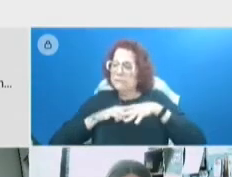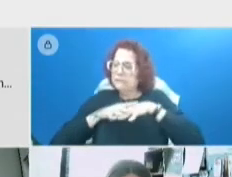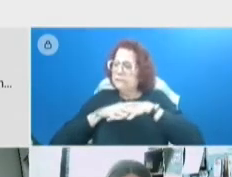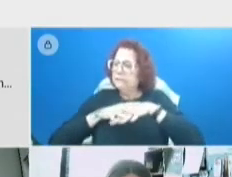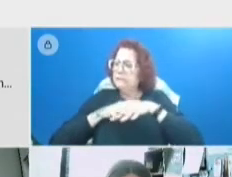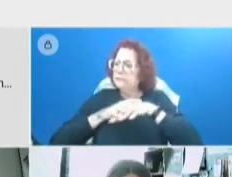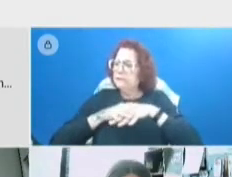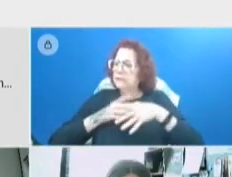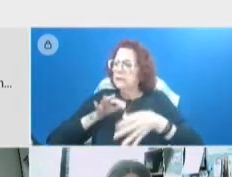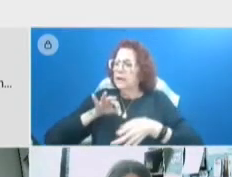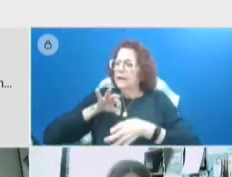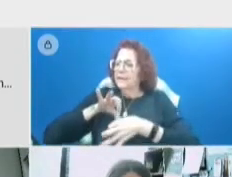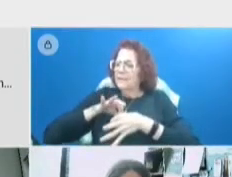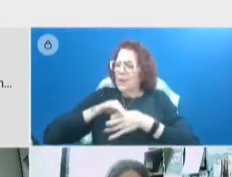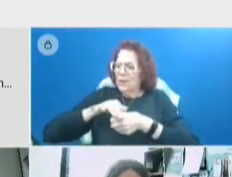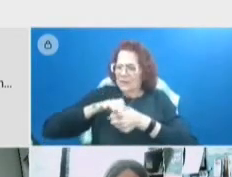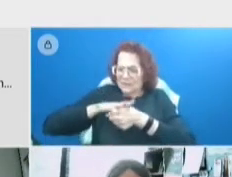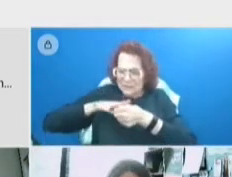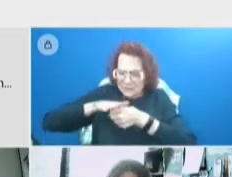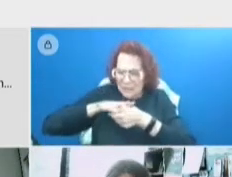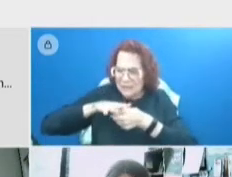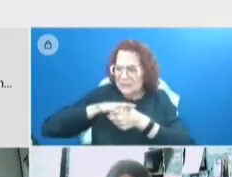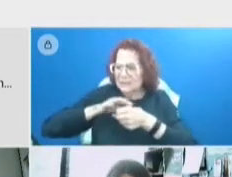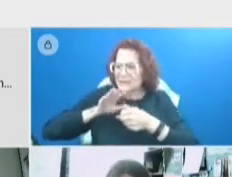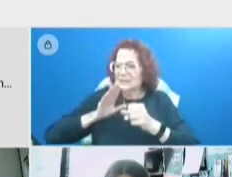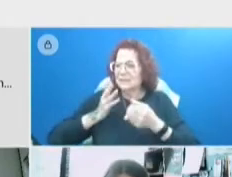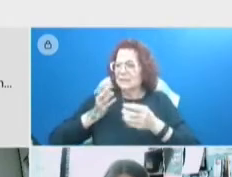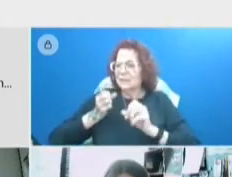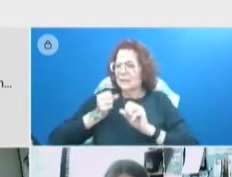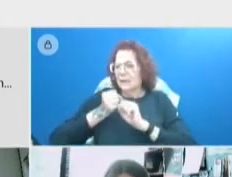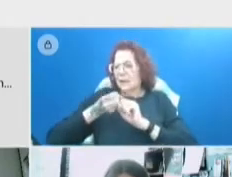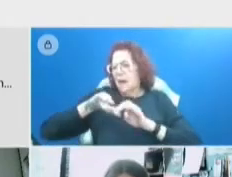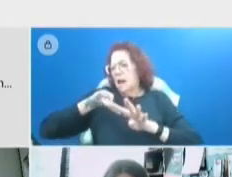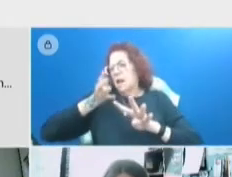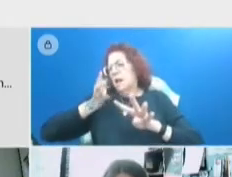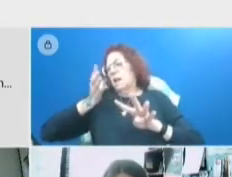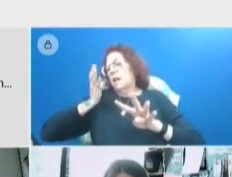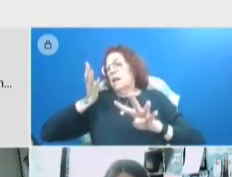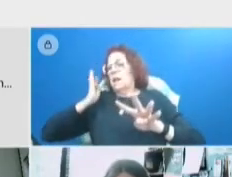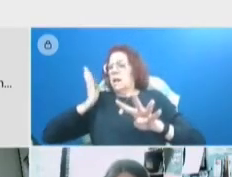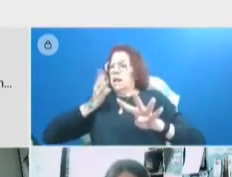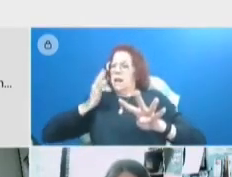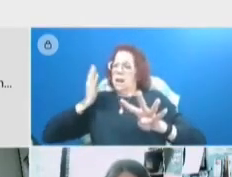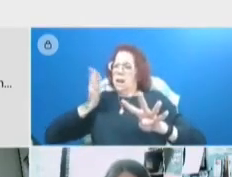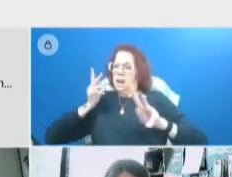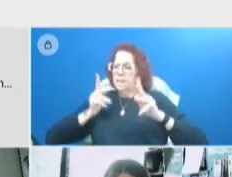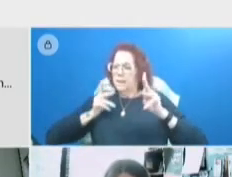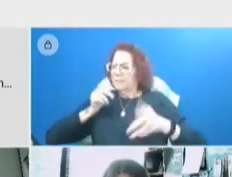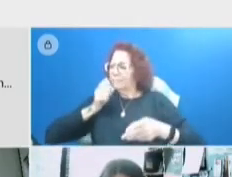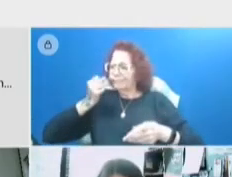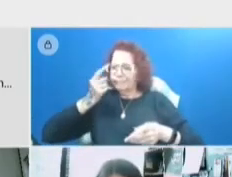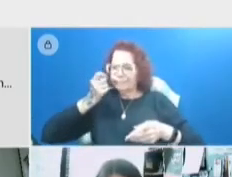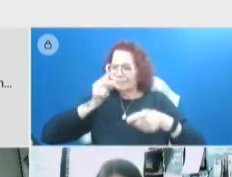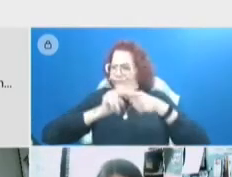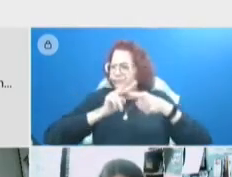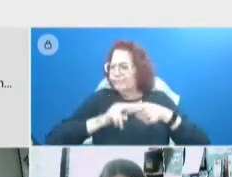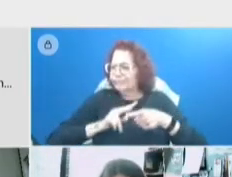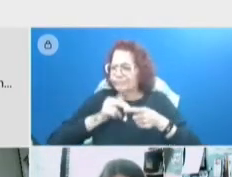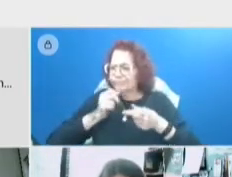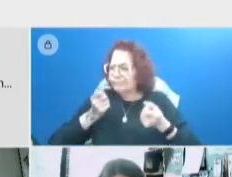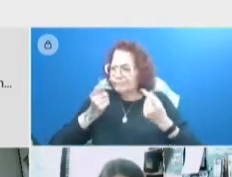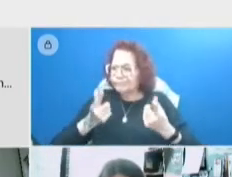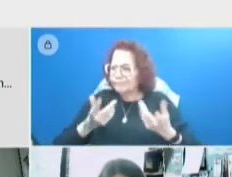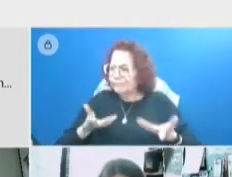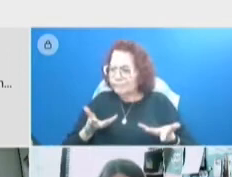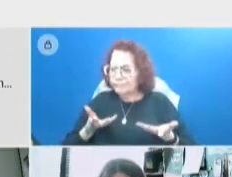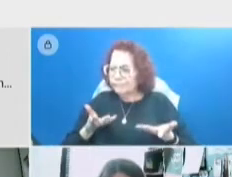That terminology, I'm just trying to understand where that came from. And my understanding was what we discussed was the